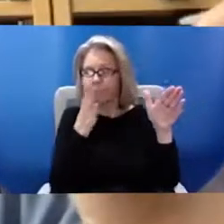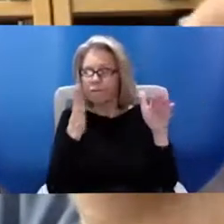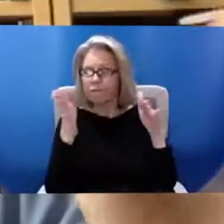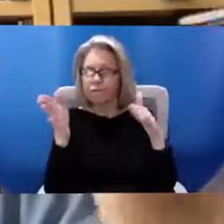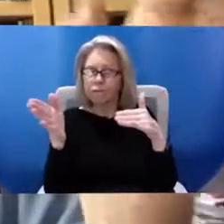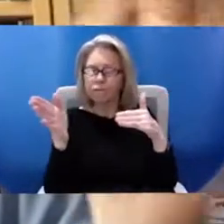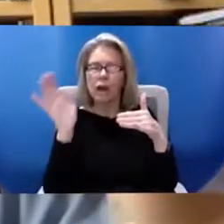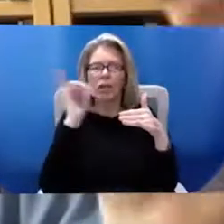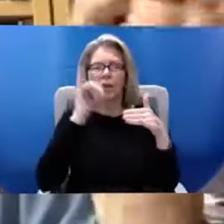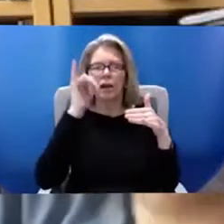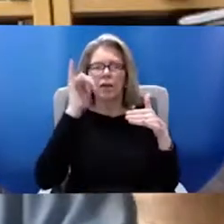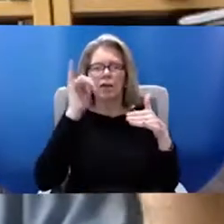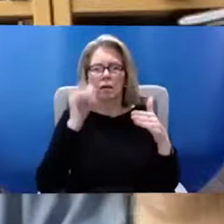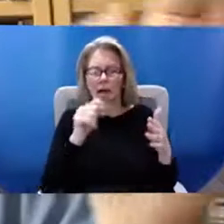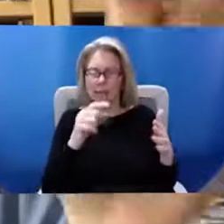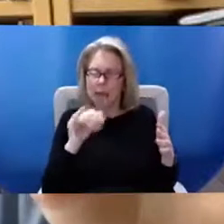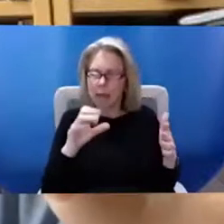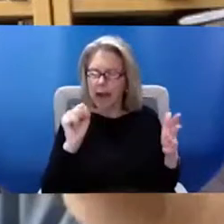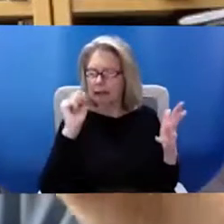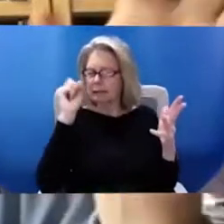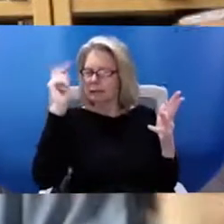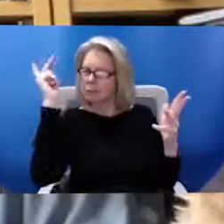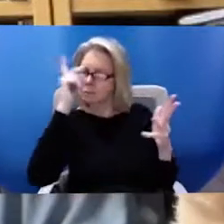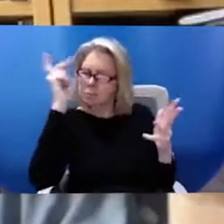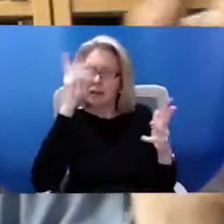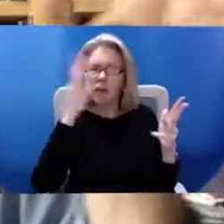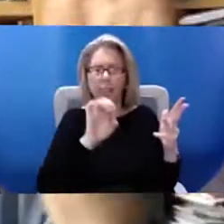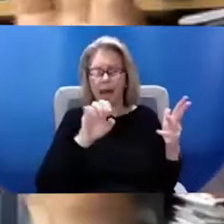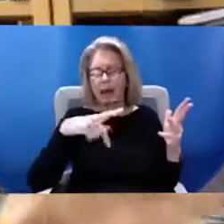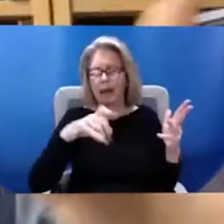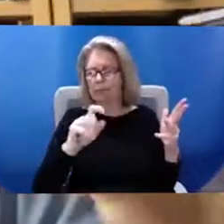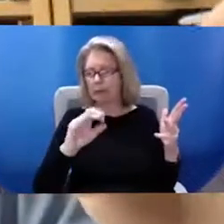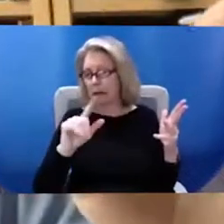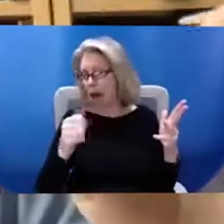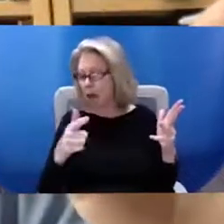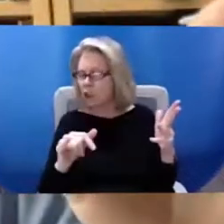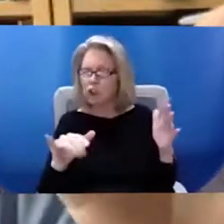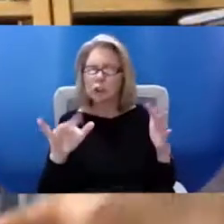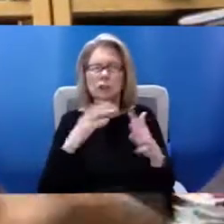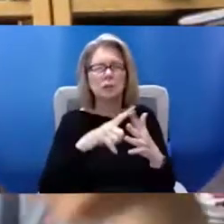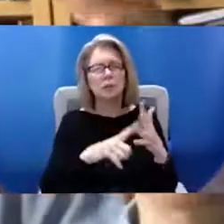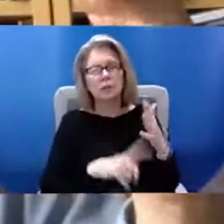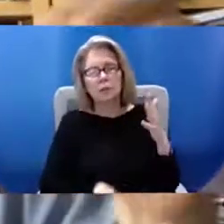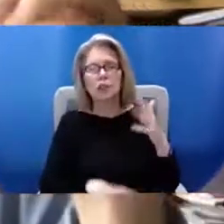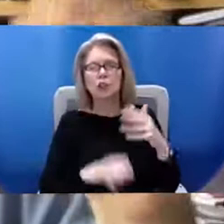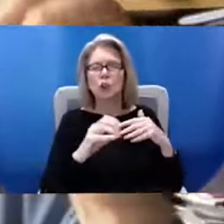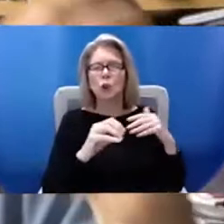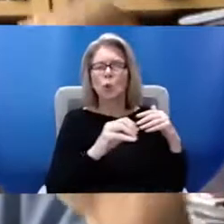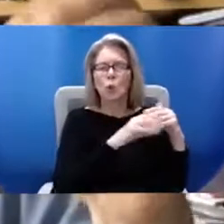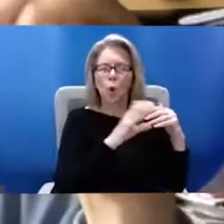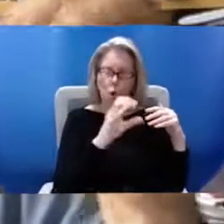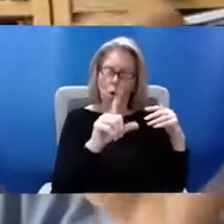the logic, to shift the epistemology and the aesthetics, the dominant epistemology and the dominant aesthetics. So the